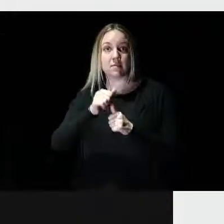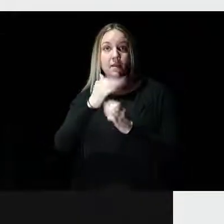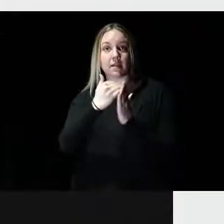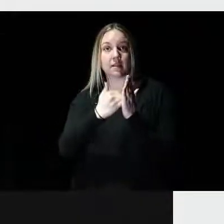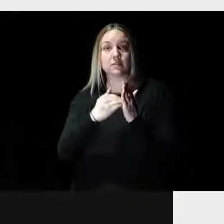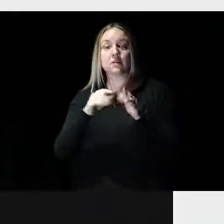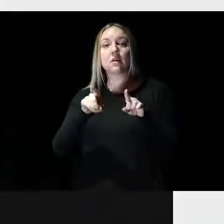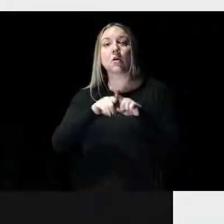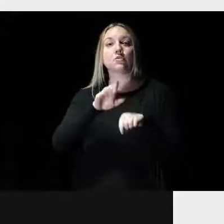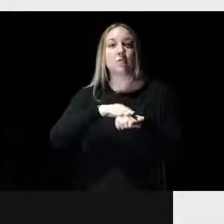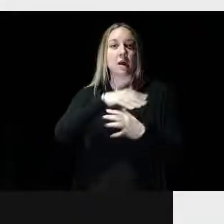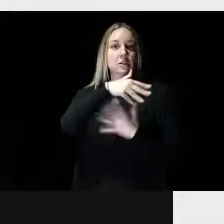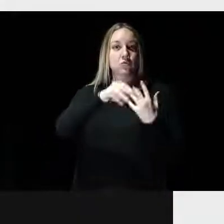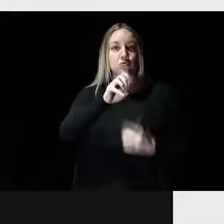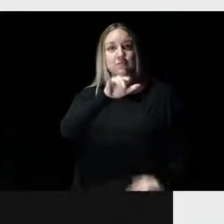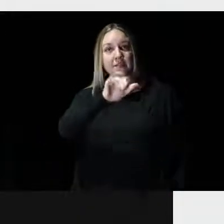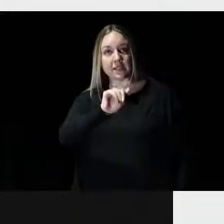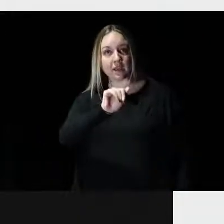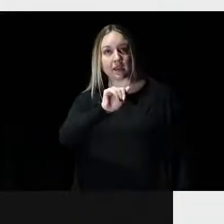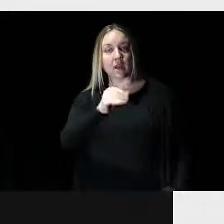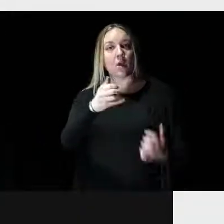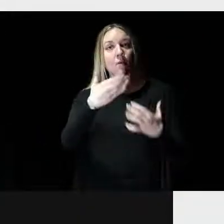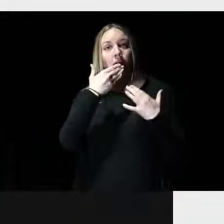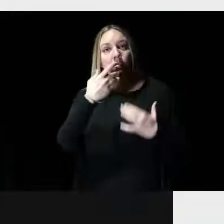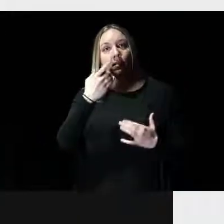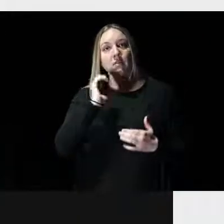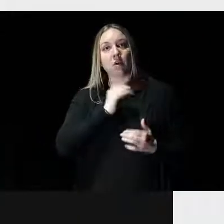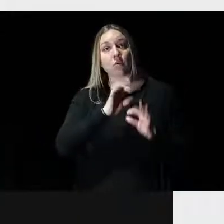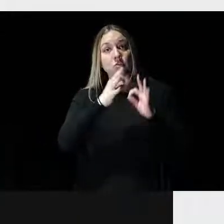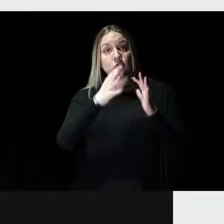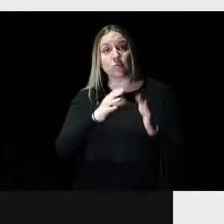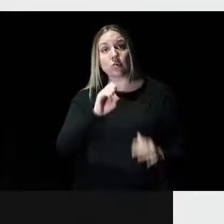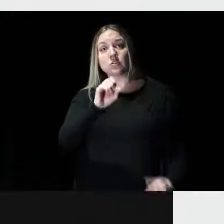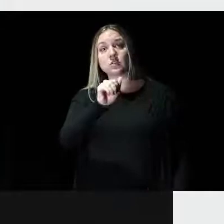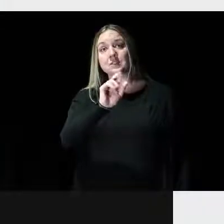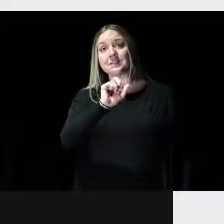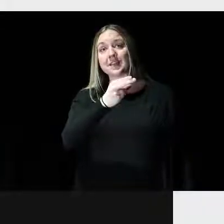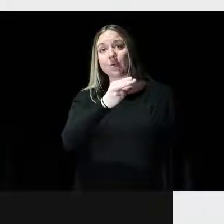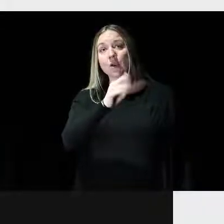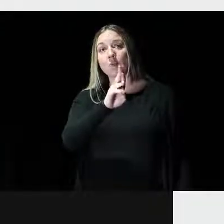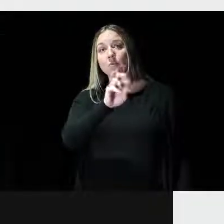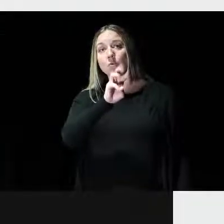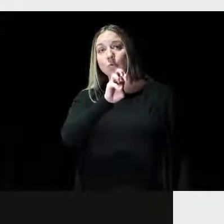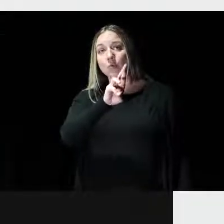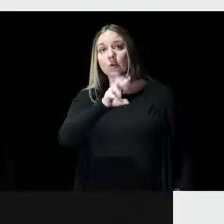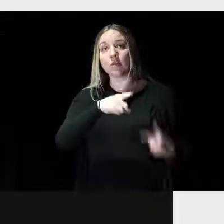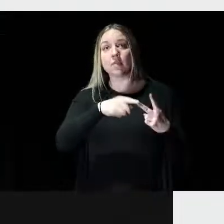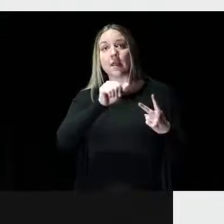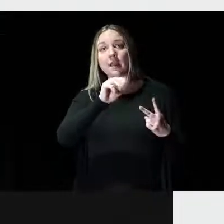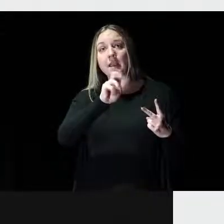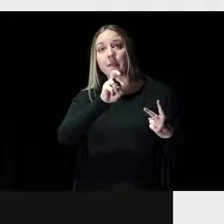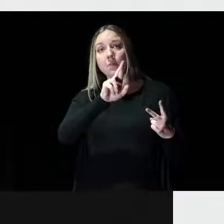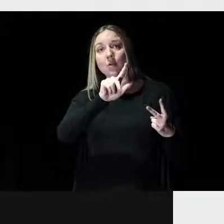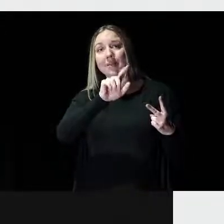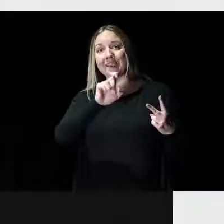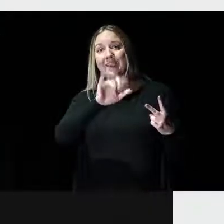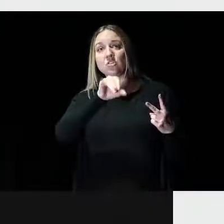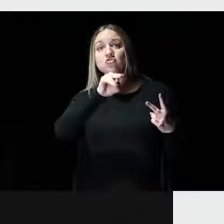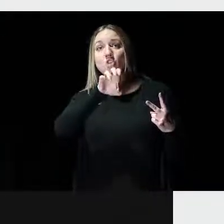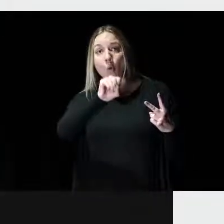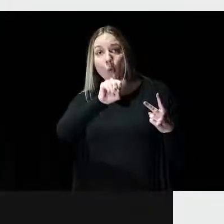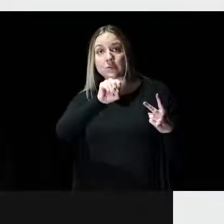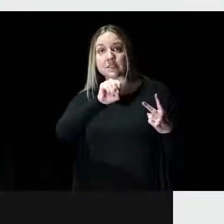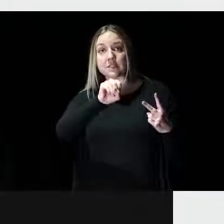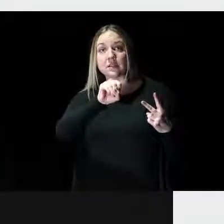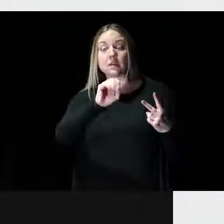I'd like to thank our interpreters for this afternoon, Sarah Brewer and Amber Lee Jones, for their work. Because our